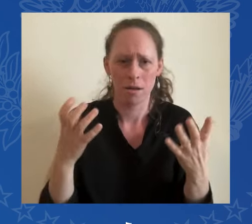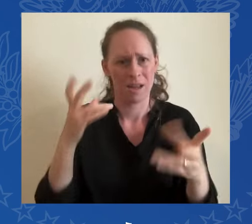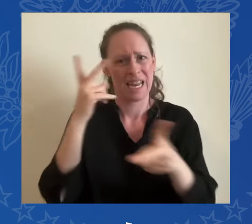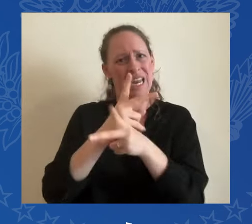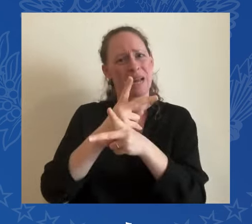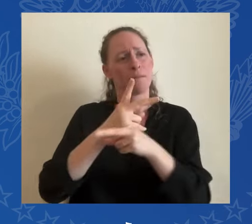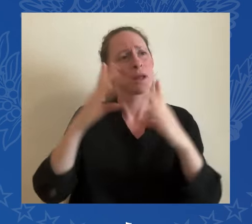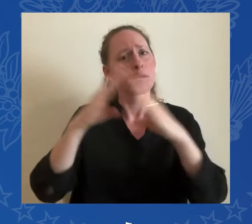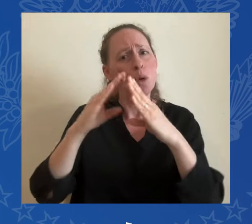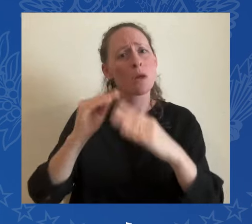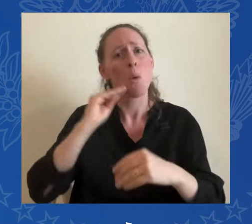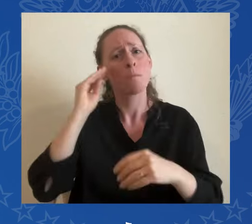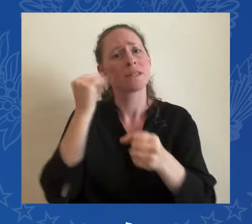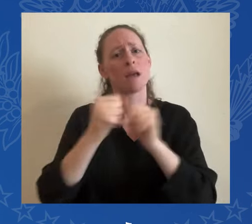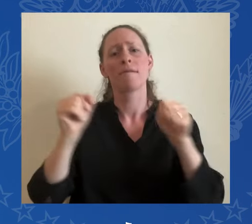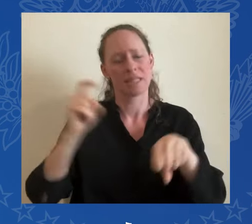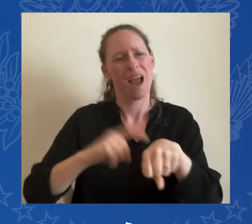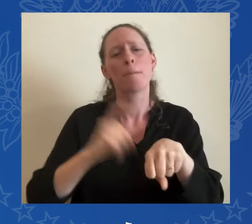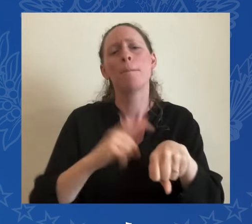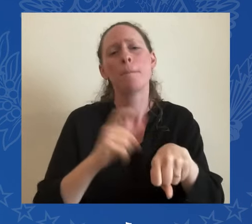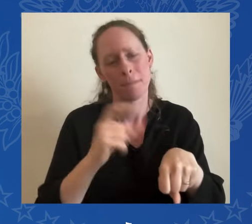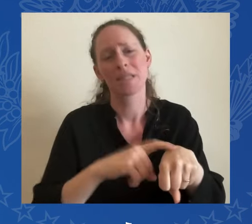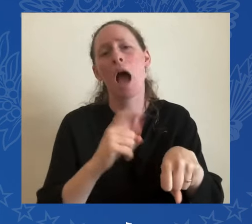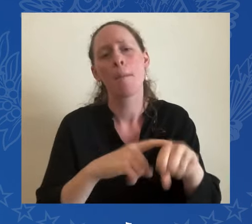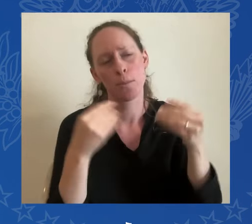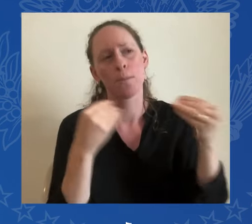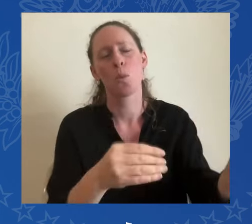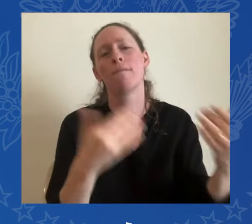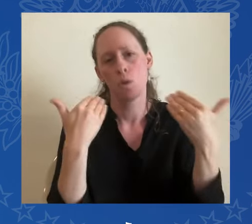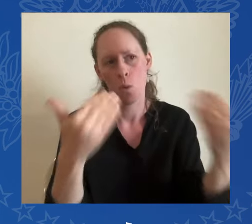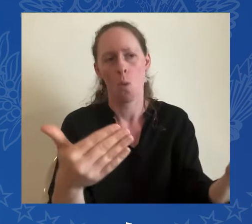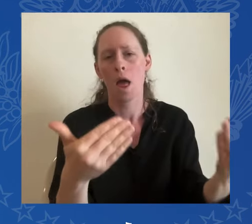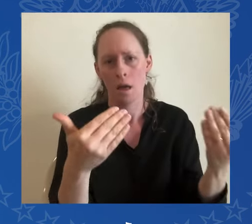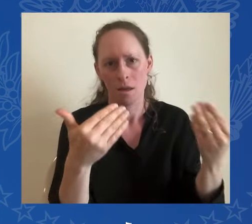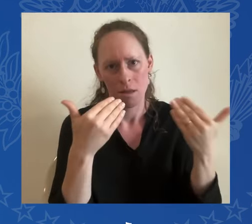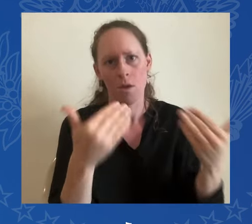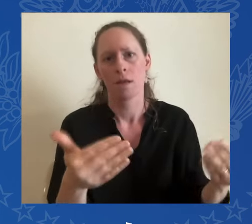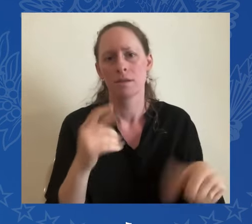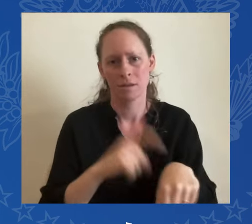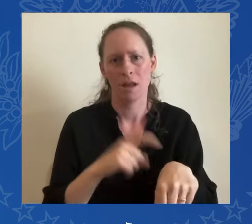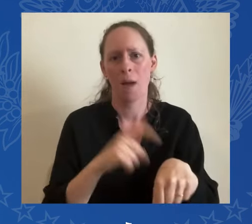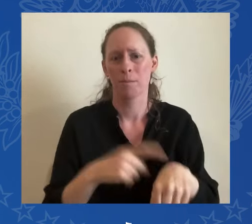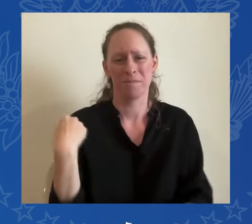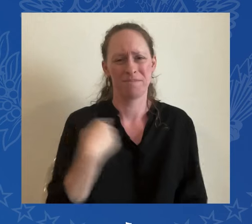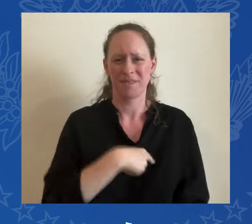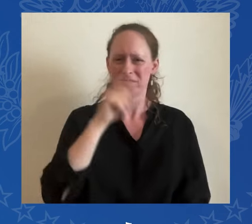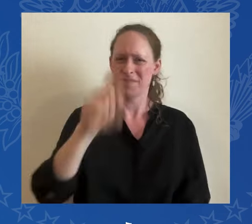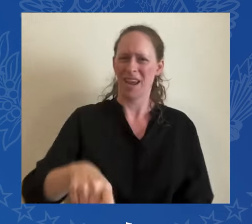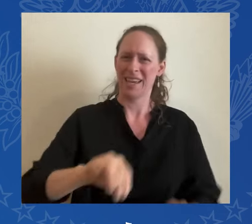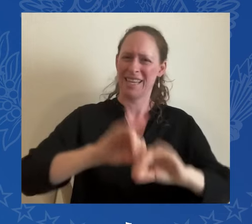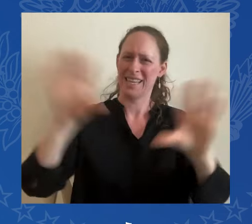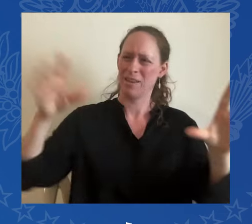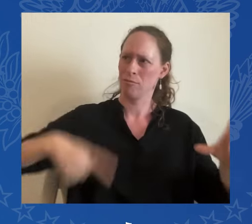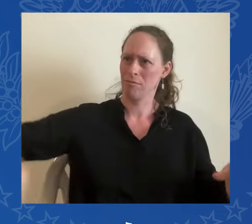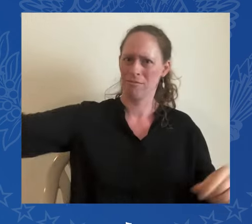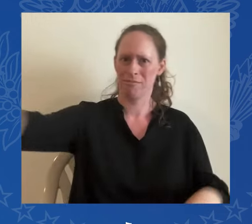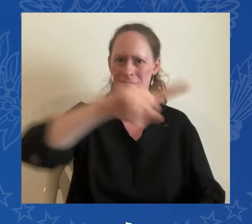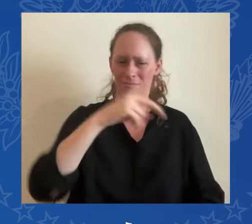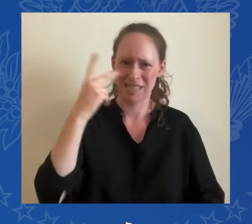heard, not as Democrats or as Republicans, but as friends, as neighbors, as